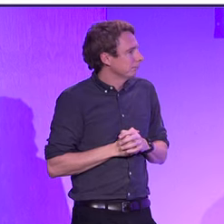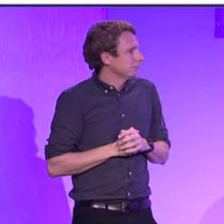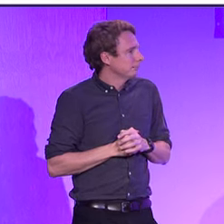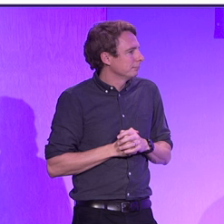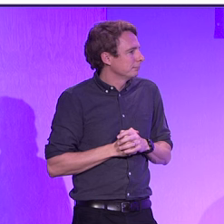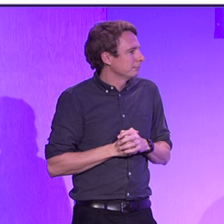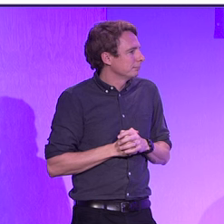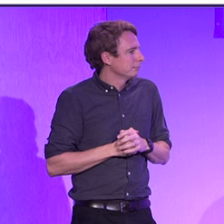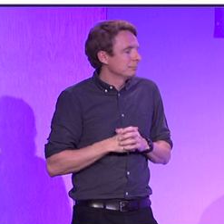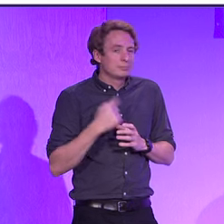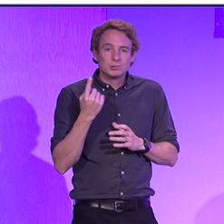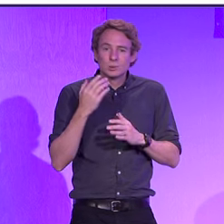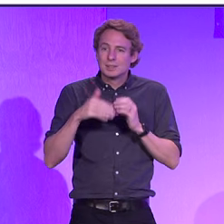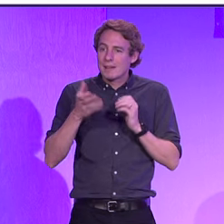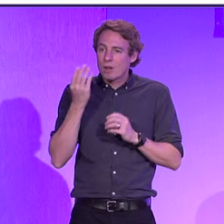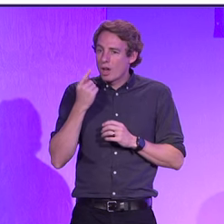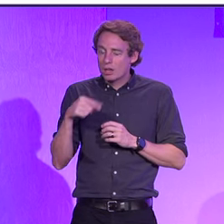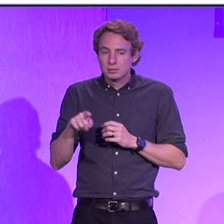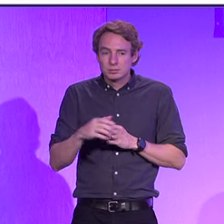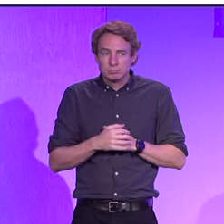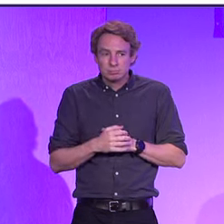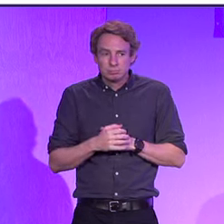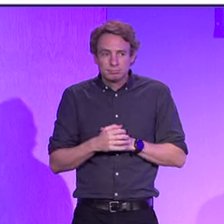Okay. Who's never heard of it?